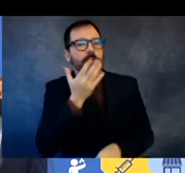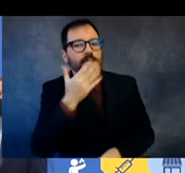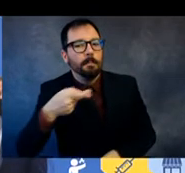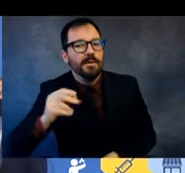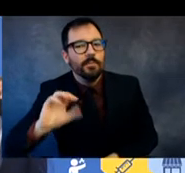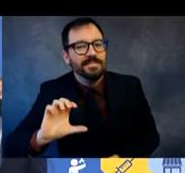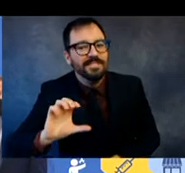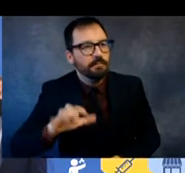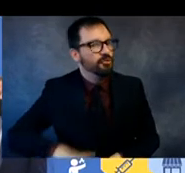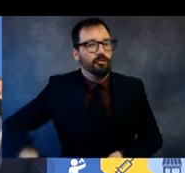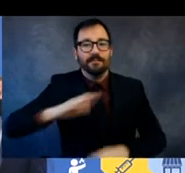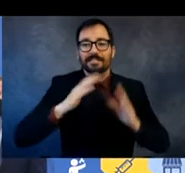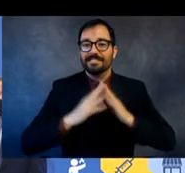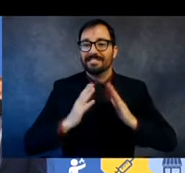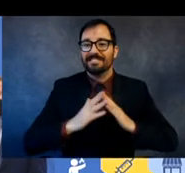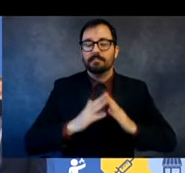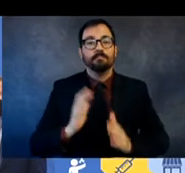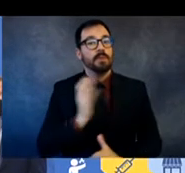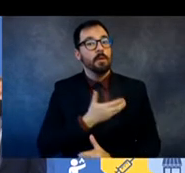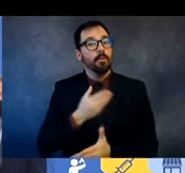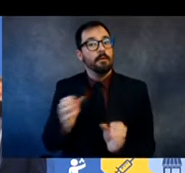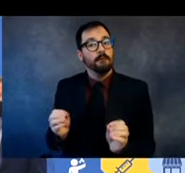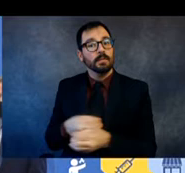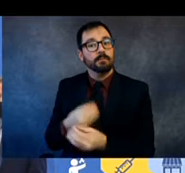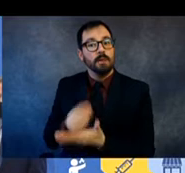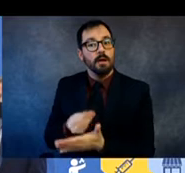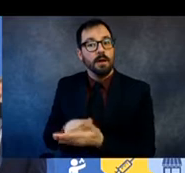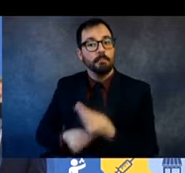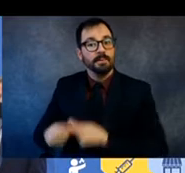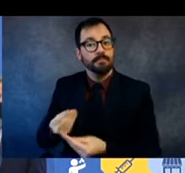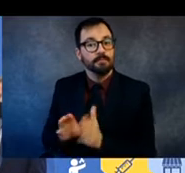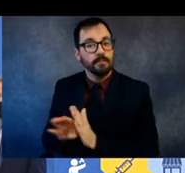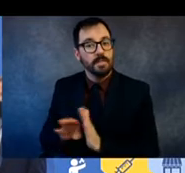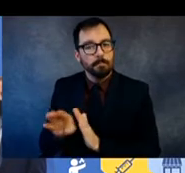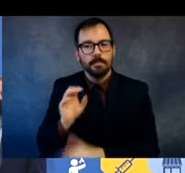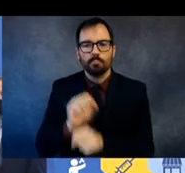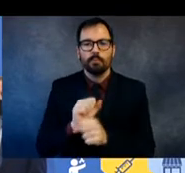of Economic Development has been working with the Boston Black Hospitality Coalition